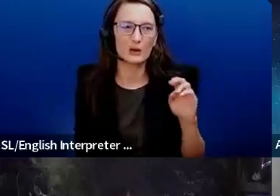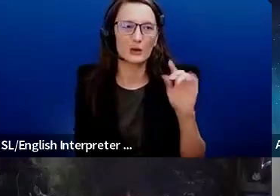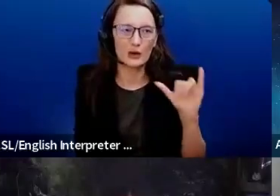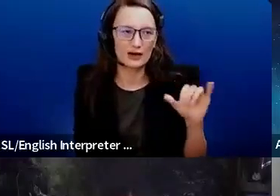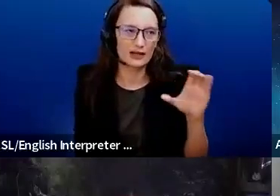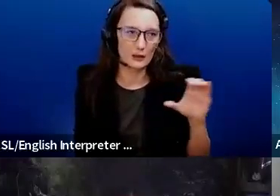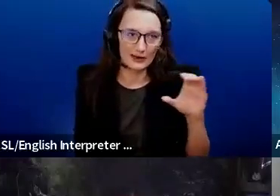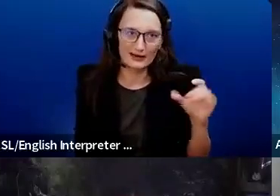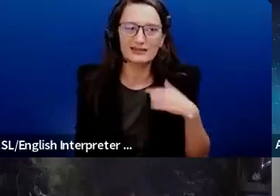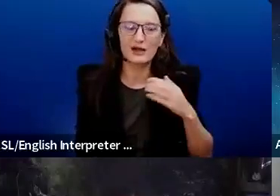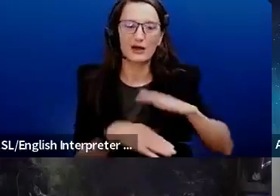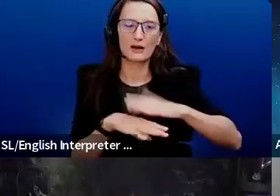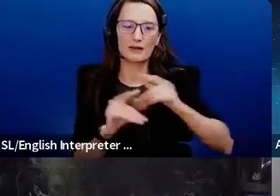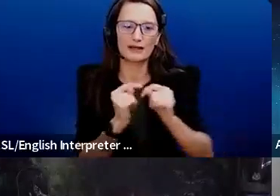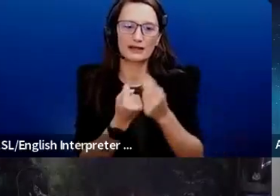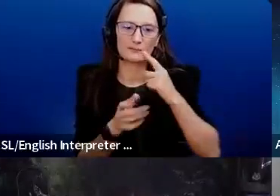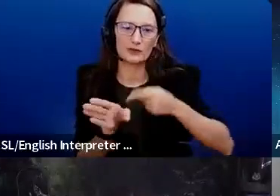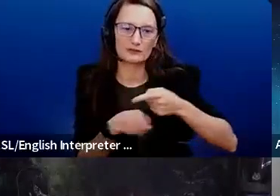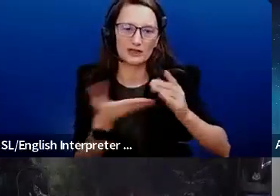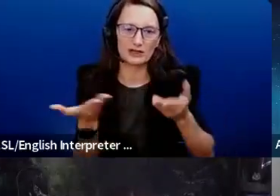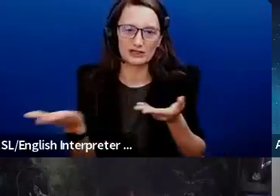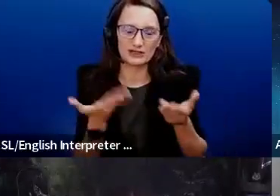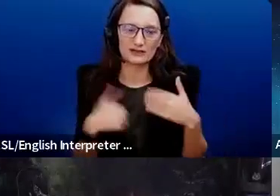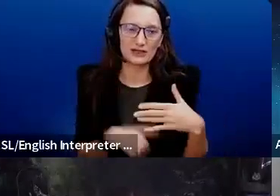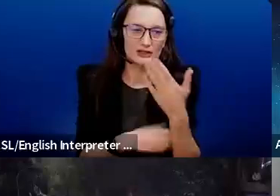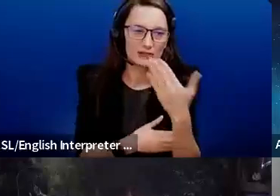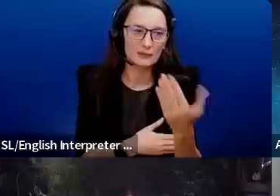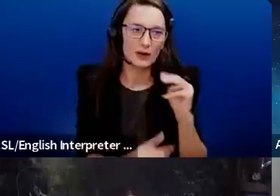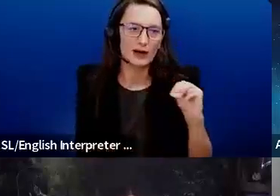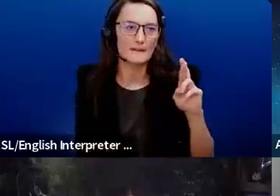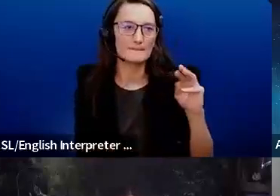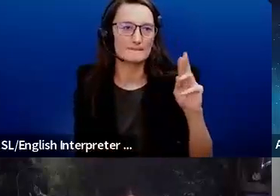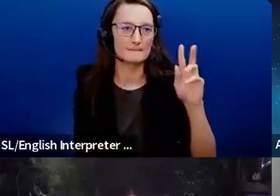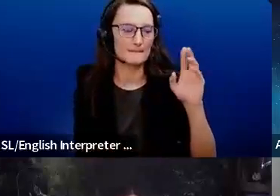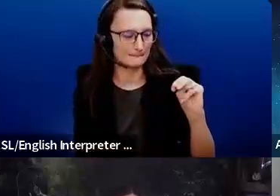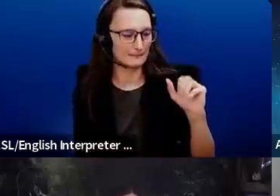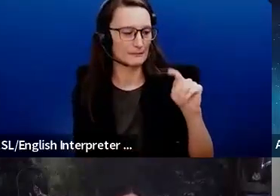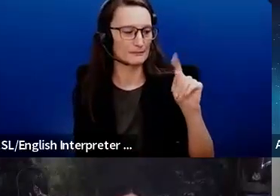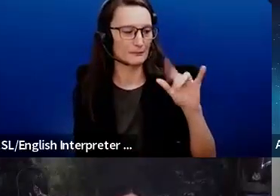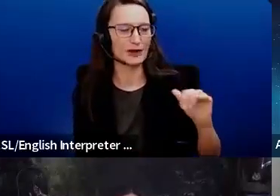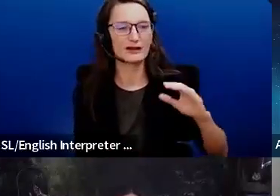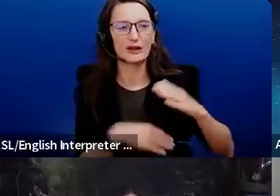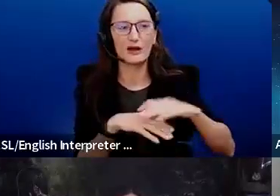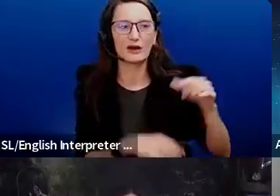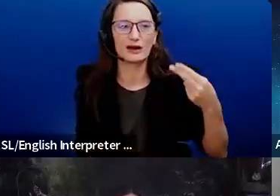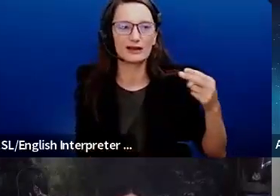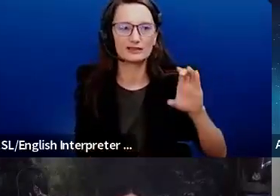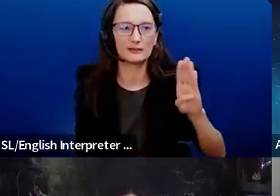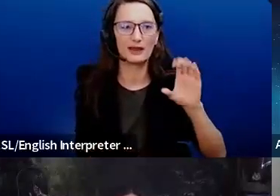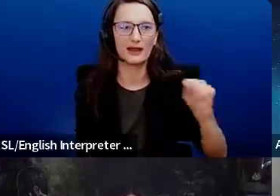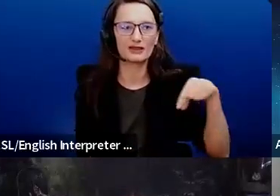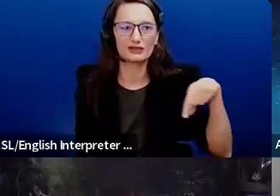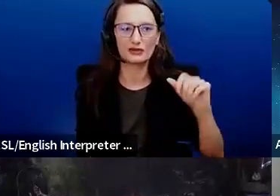my team in specialized services. Good morning to Marty, also on our HCBS QA team here in community